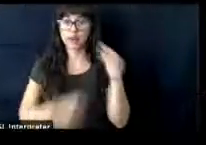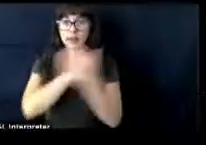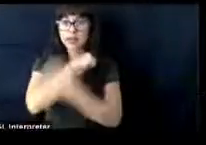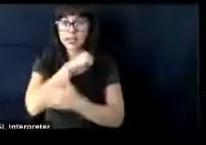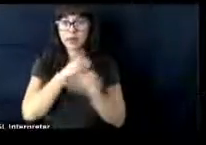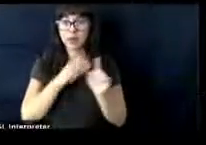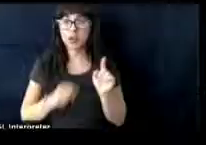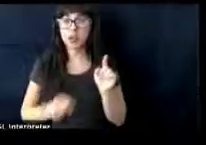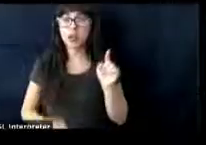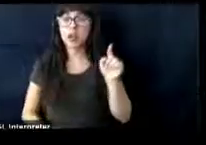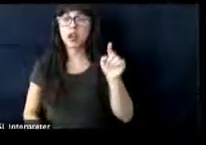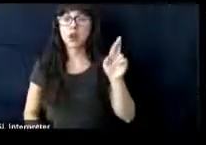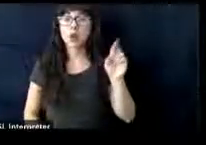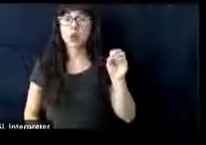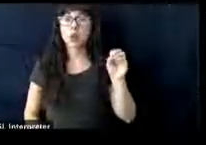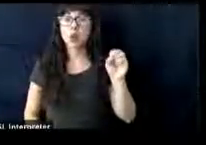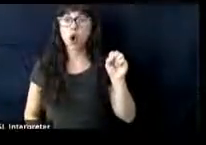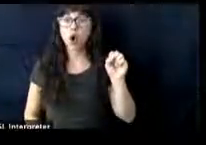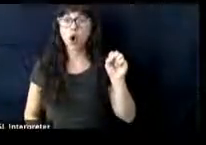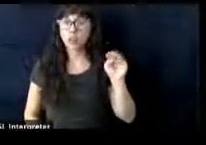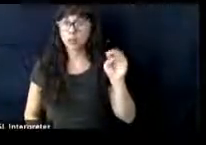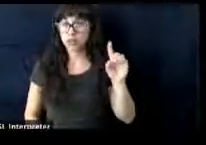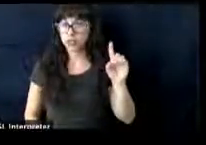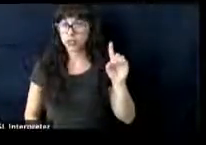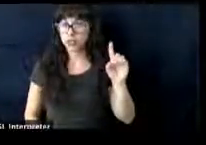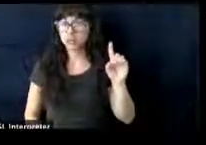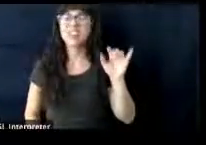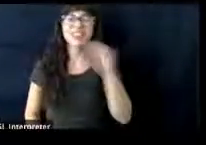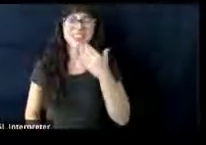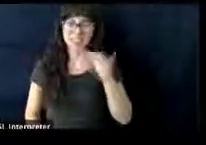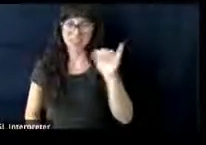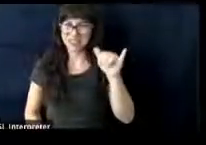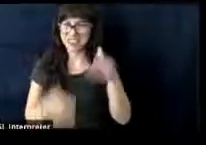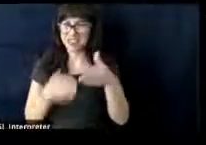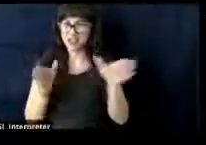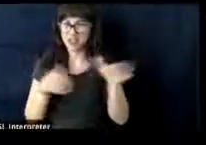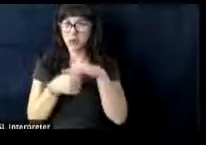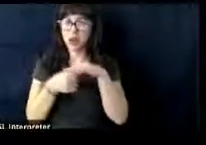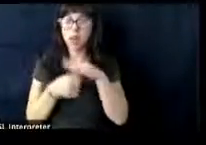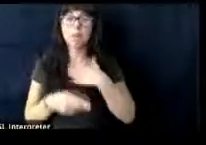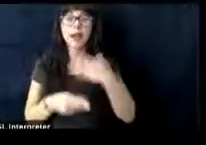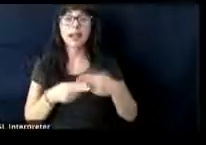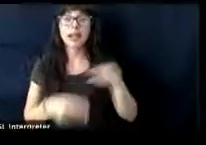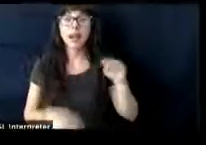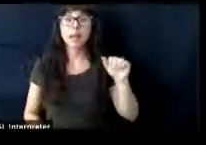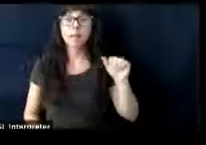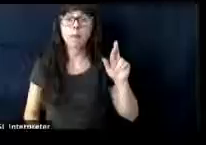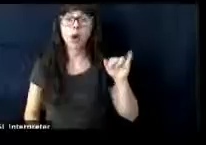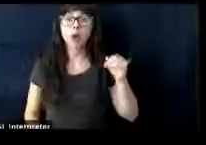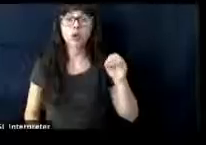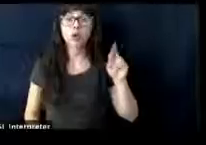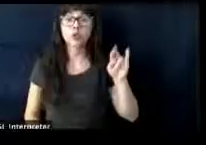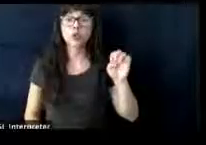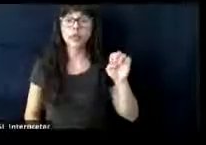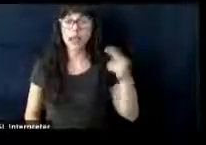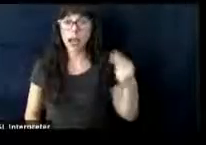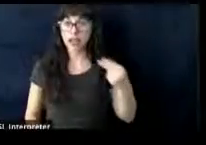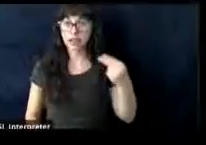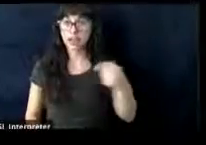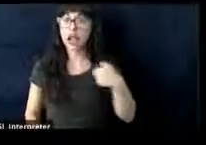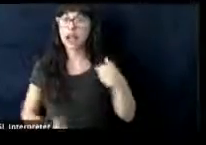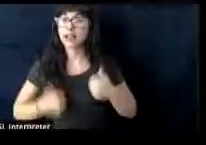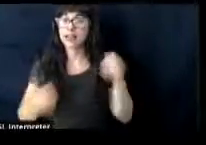into Roseman. Thank you. This is the general area. My name is Marjorie Hazlitt. I have been in the